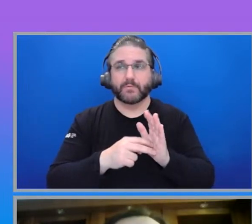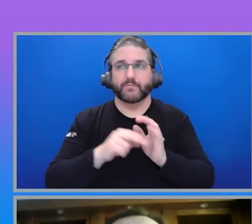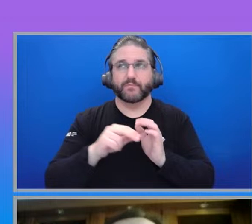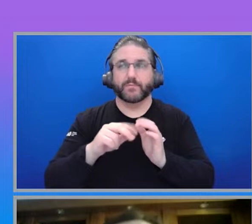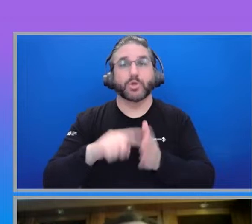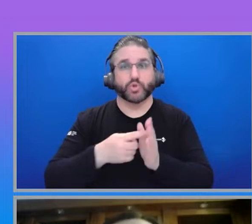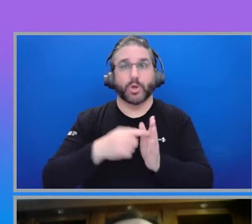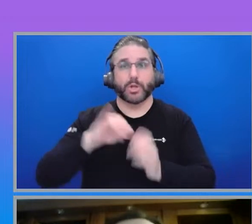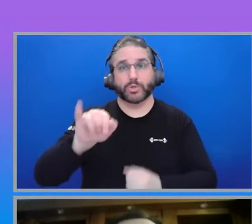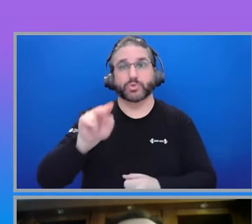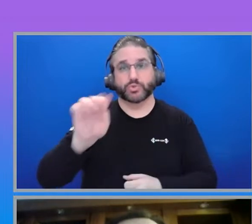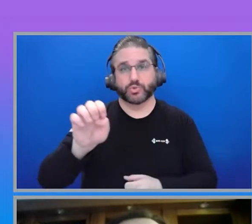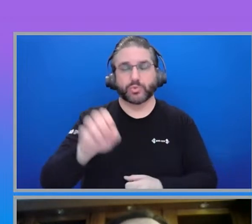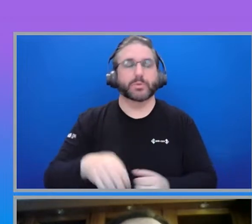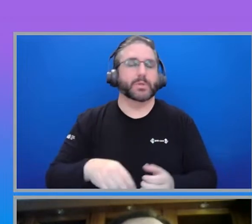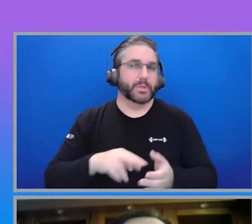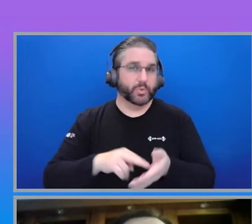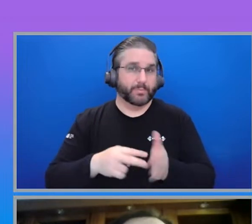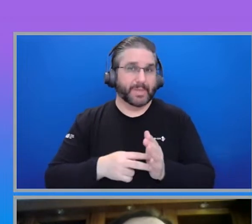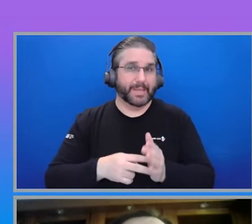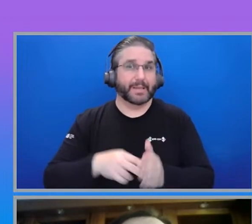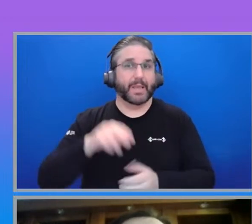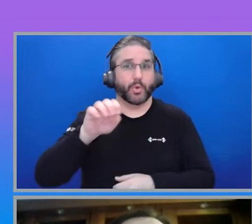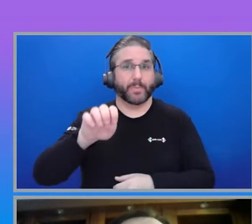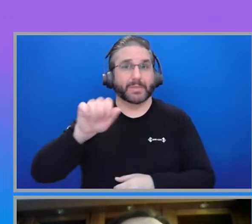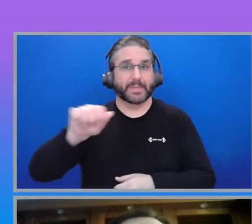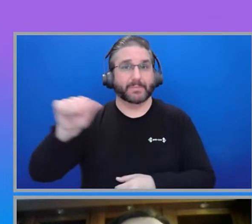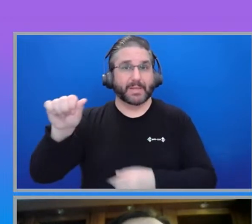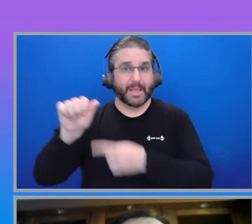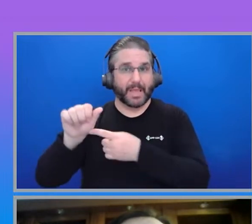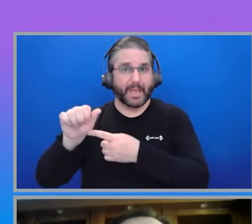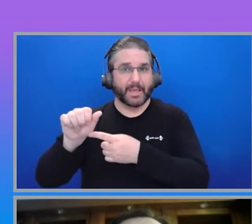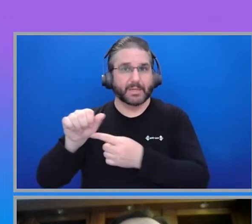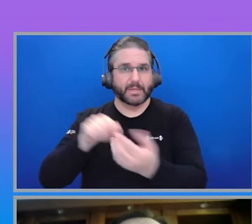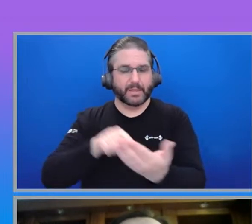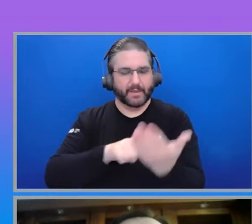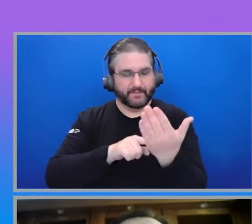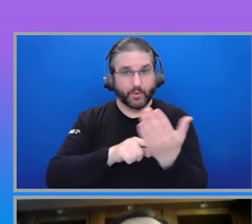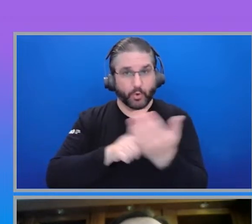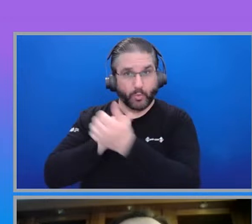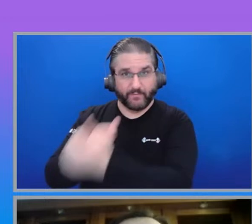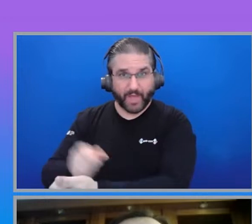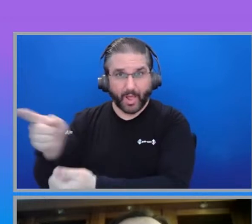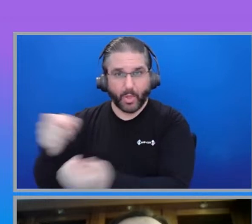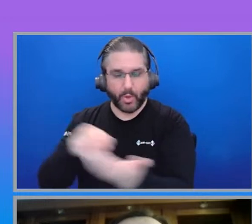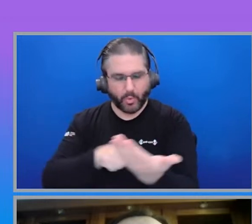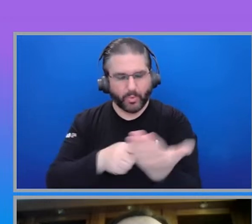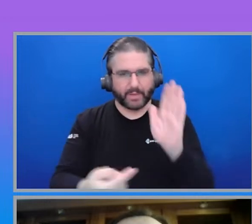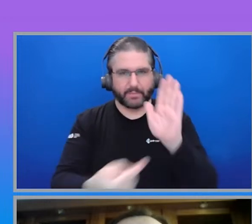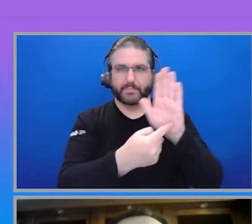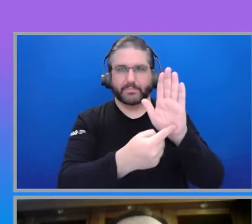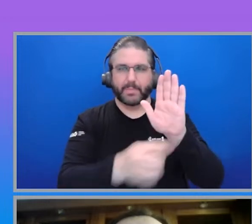that also the European Accessibility Act is complied with by that product. The